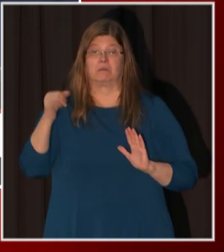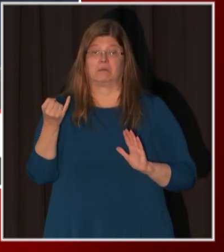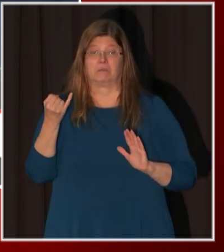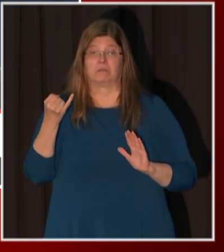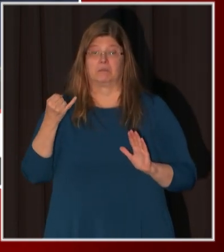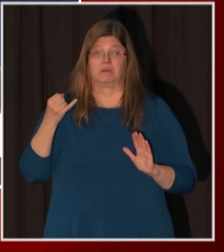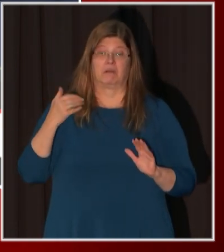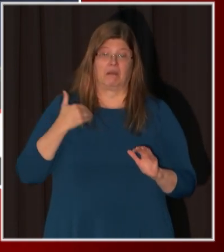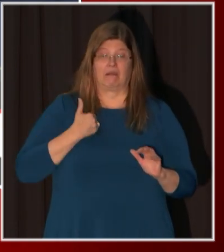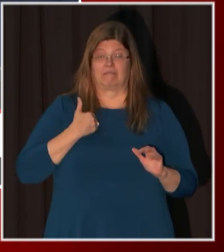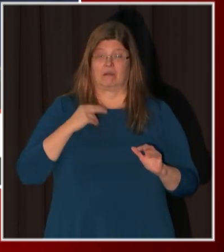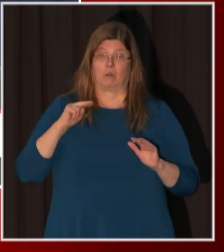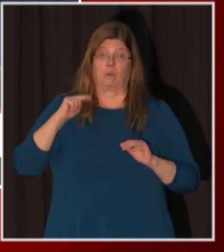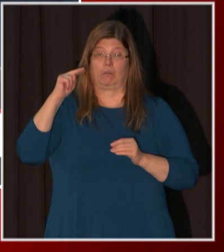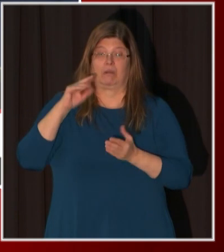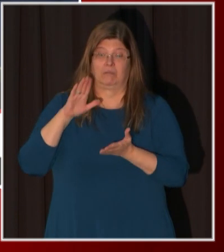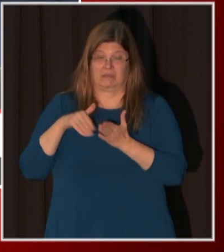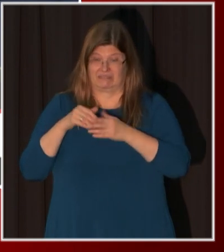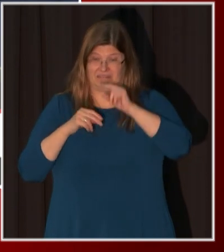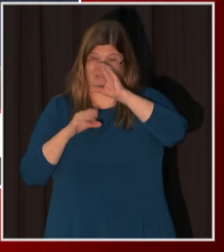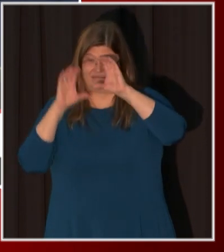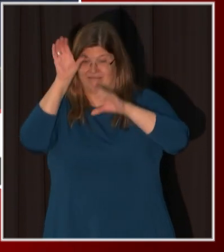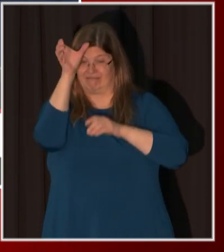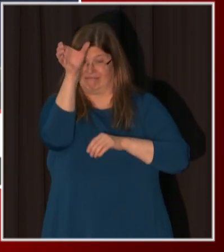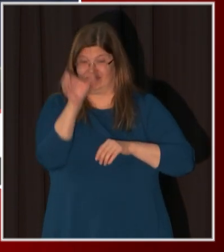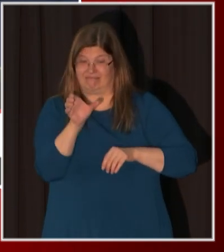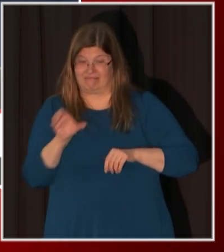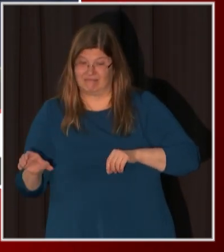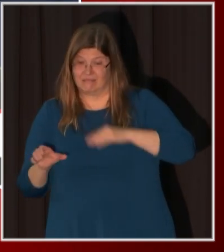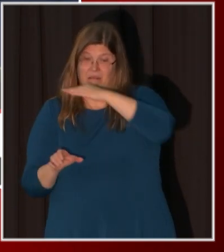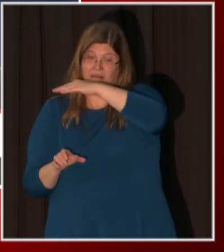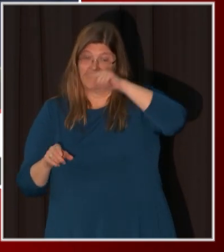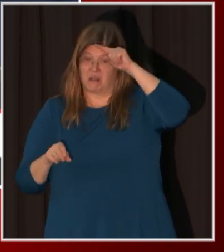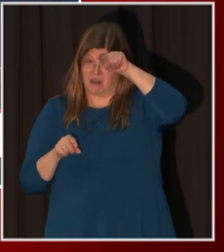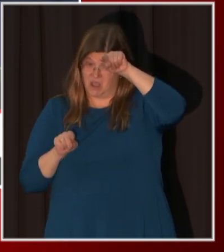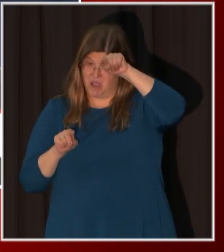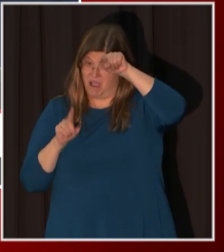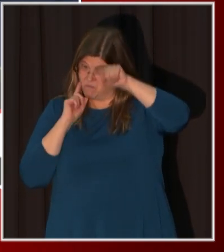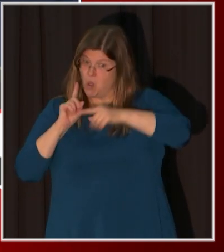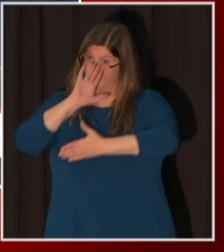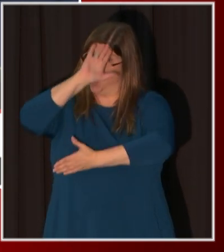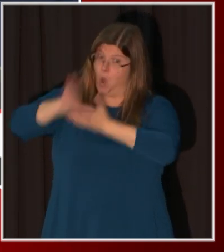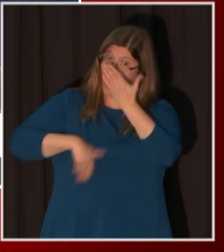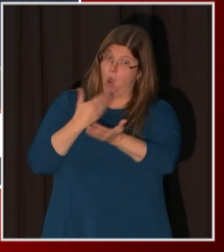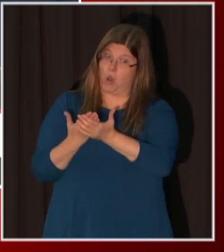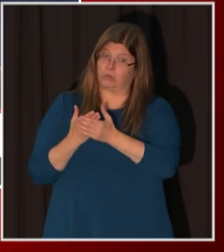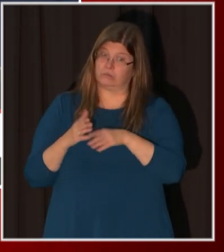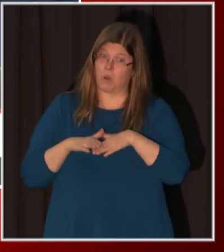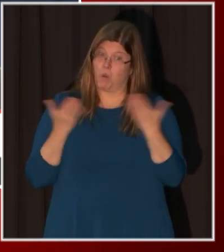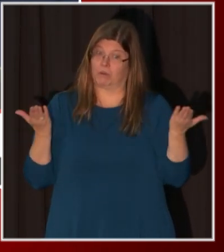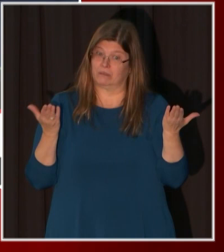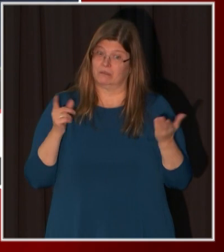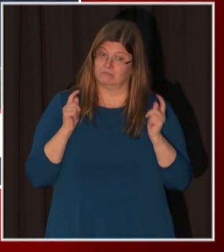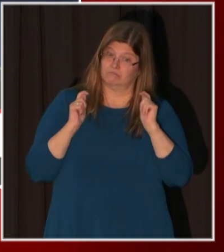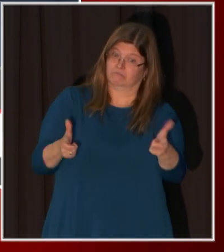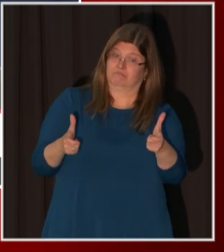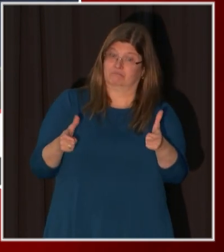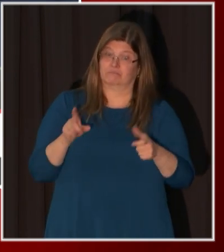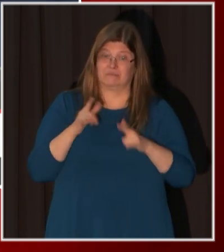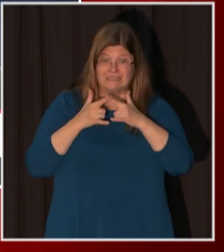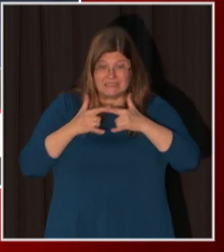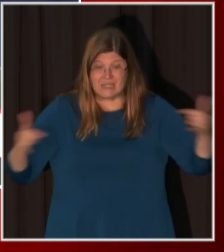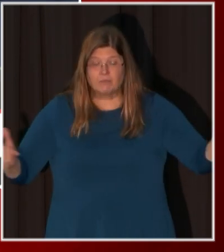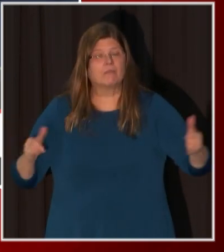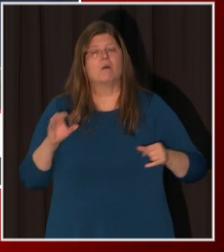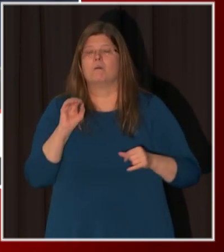city together, every ward and every quadrant, or is it possible that if some wards have better numbers than others, there